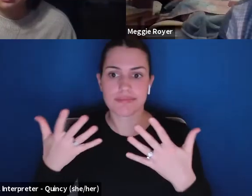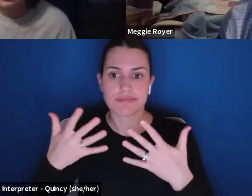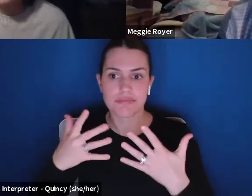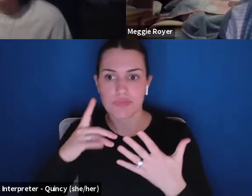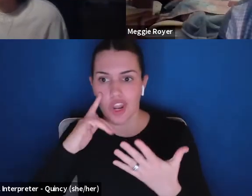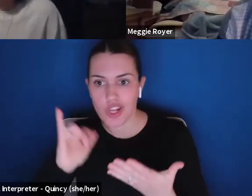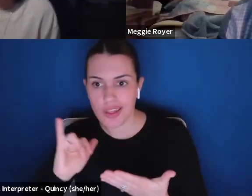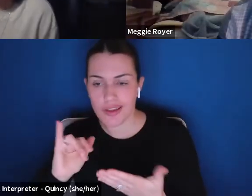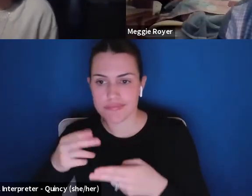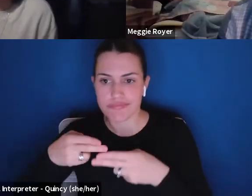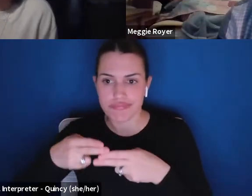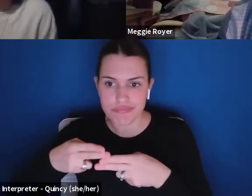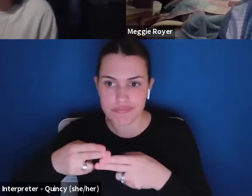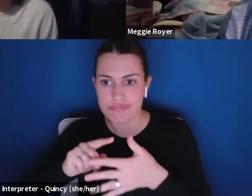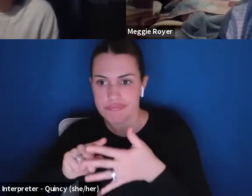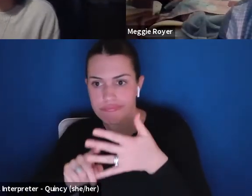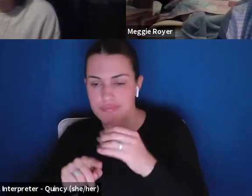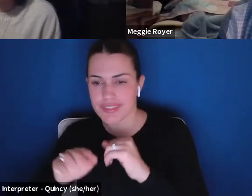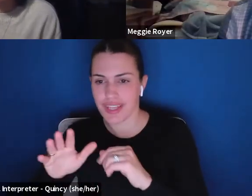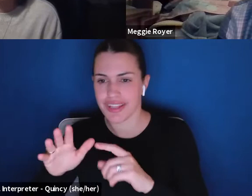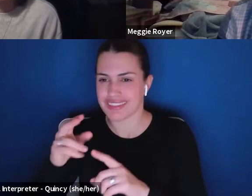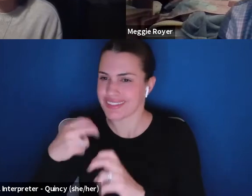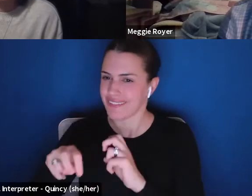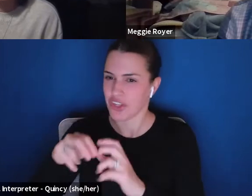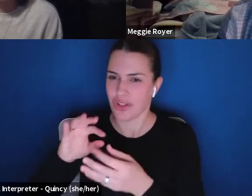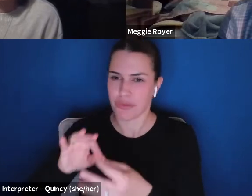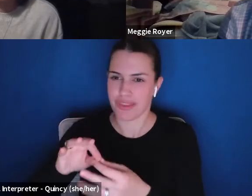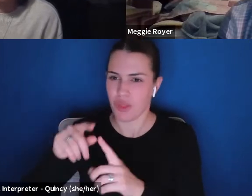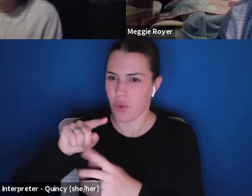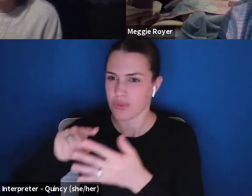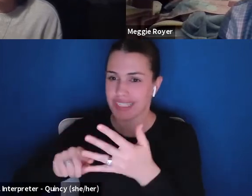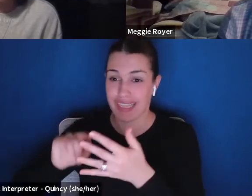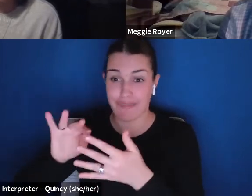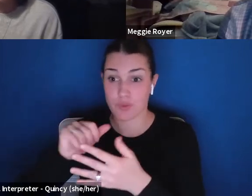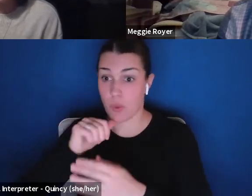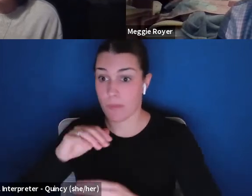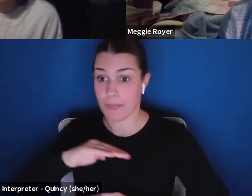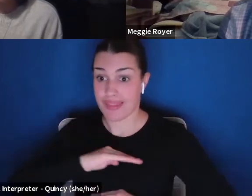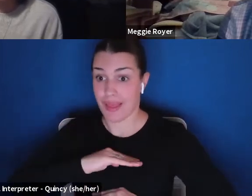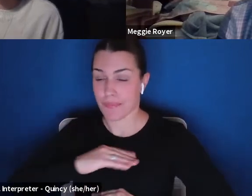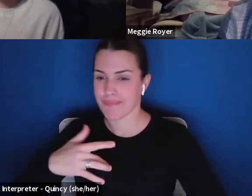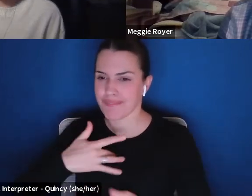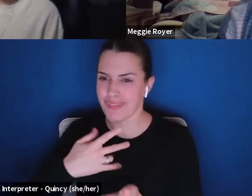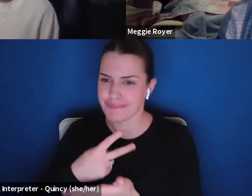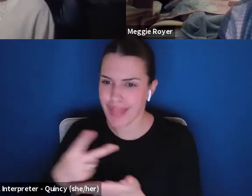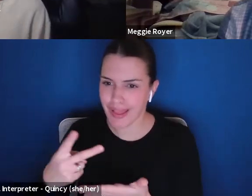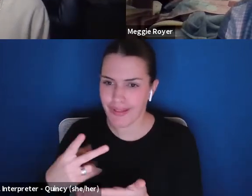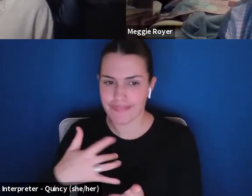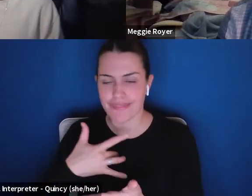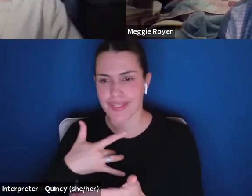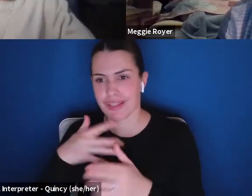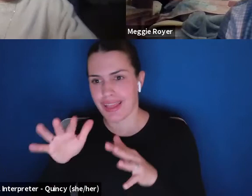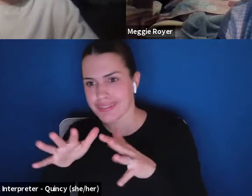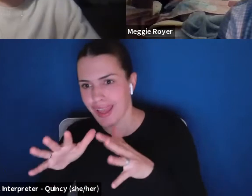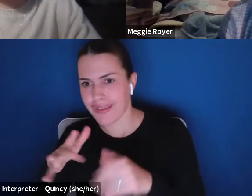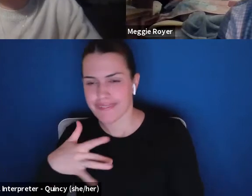So I think the difficult thing about resolutions is that if you don't meet your resolution, you might feel a lot of anxiety or